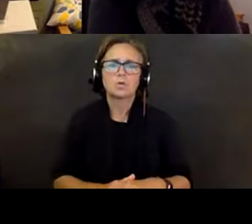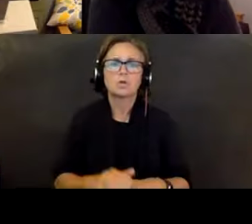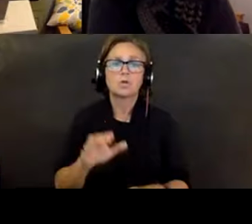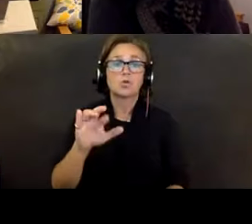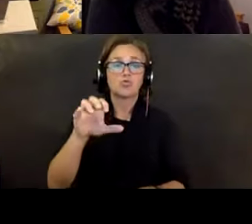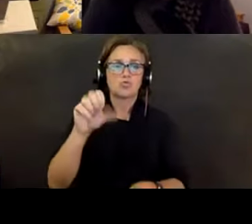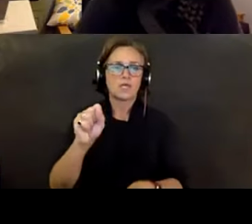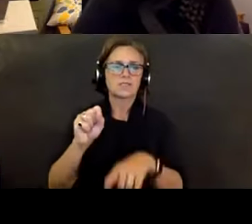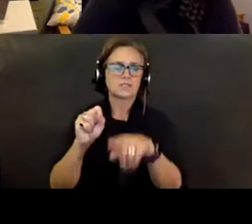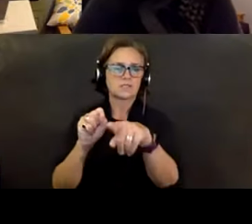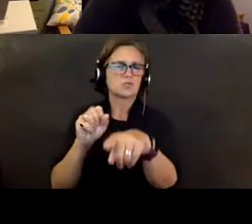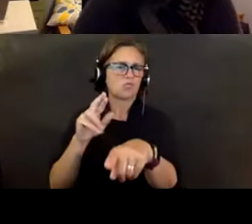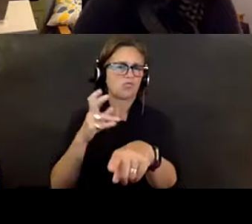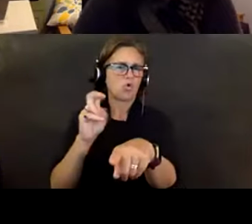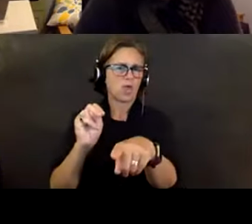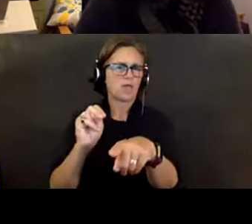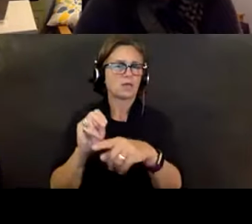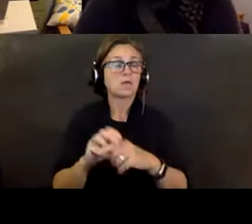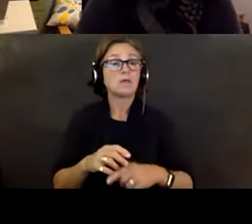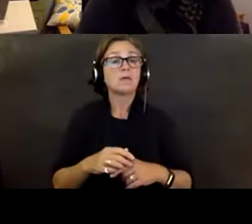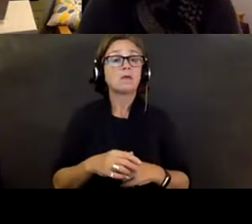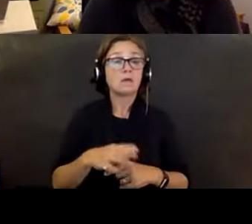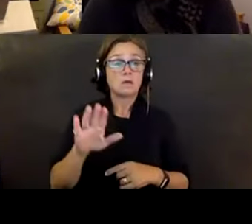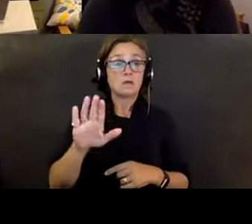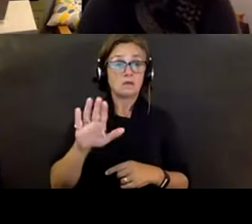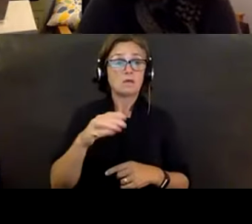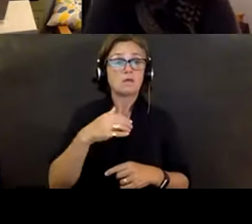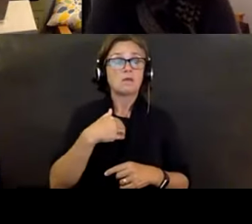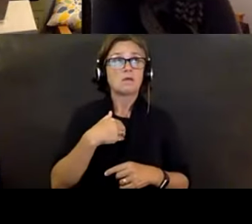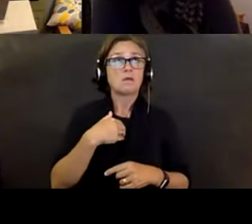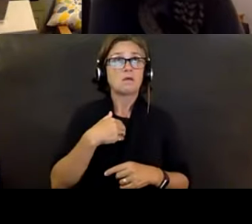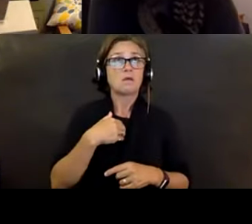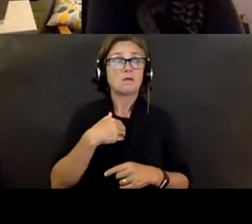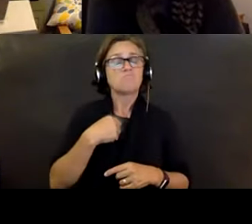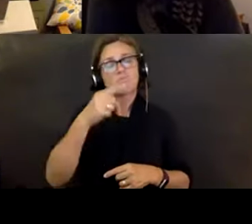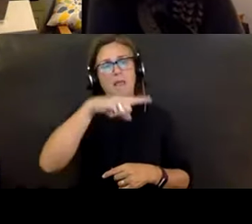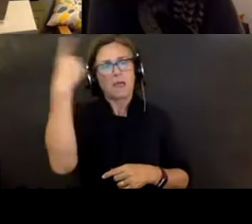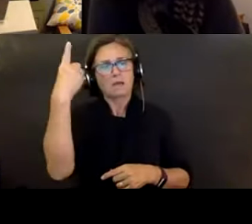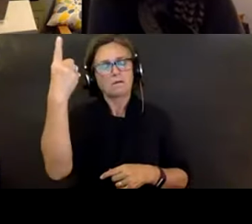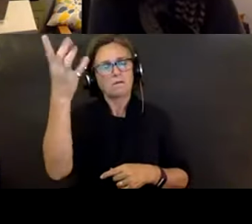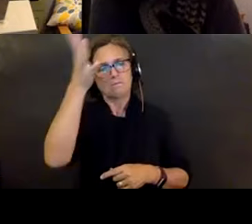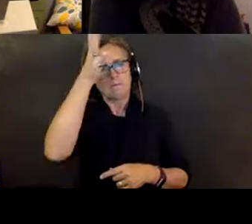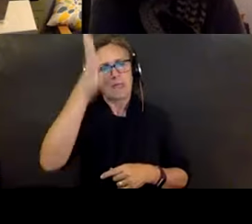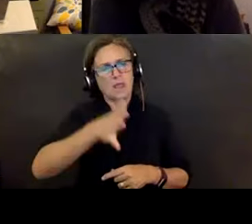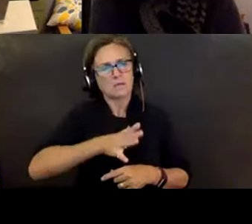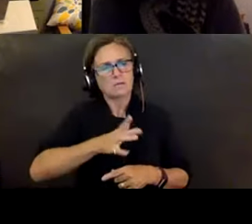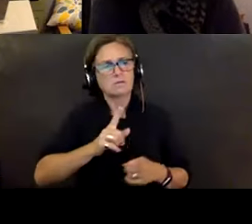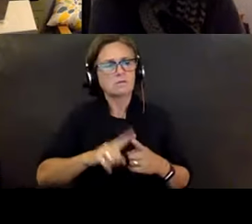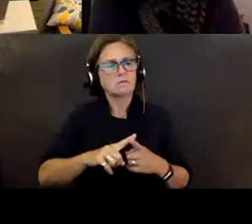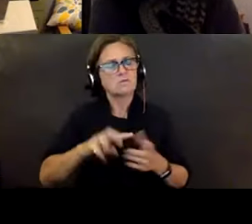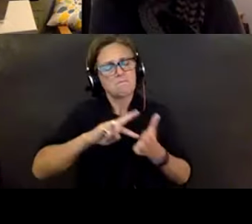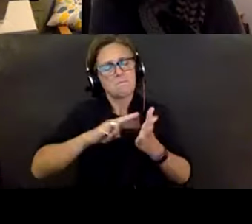answer, but because I am Black, I have been dealing with this conversation my entire